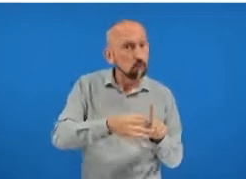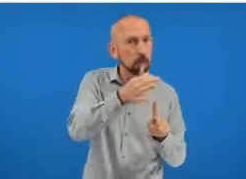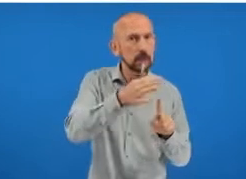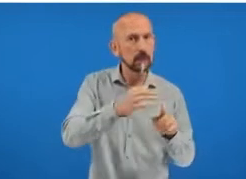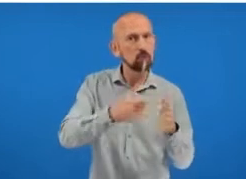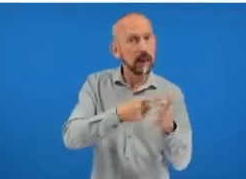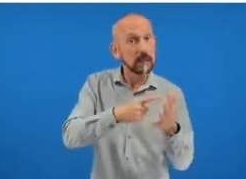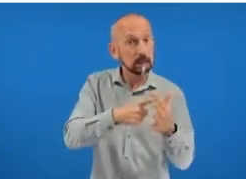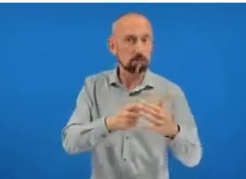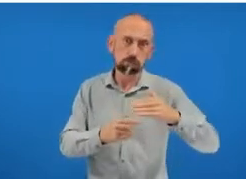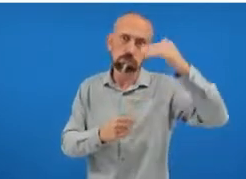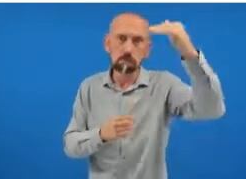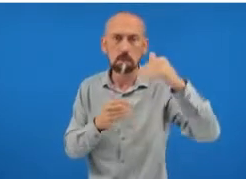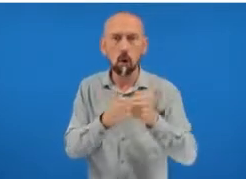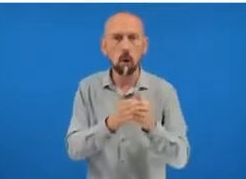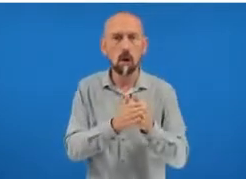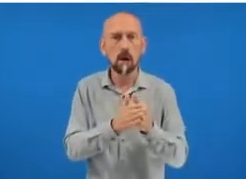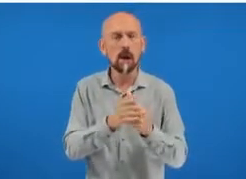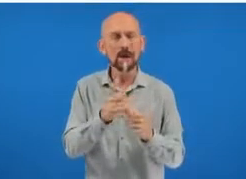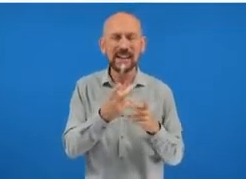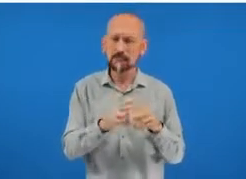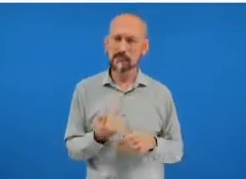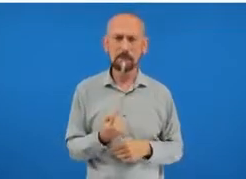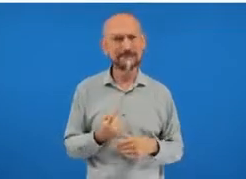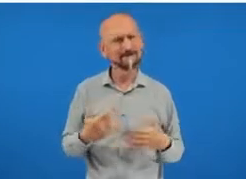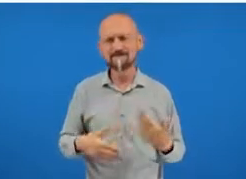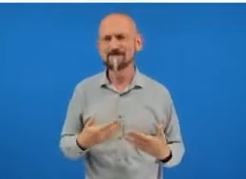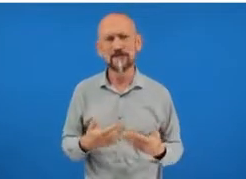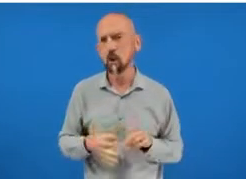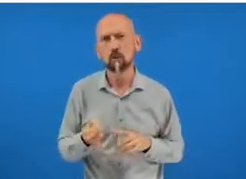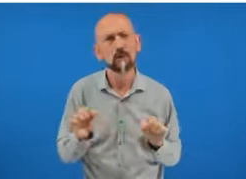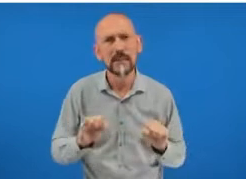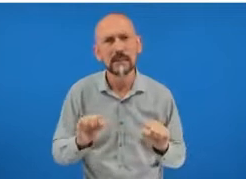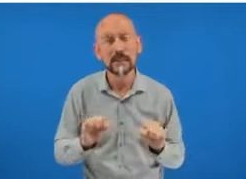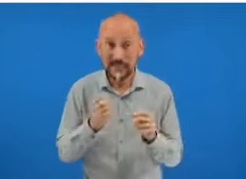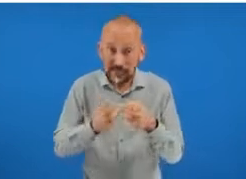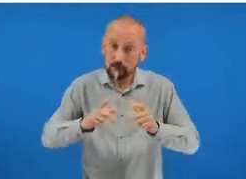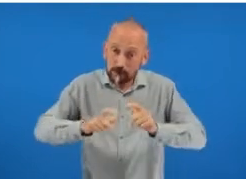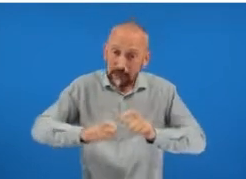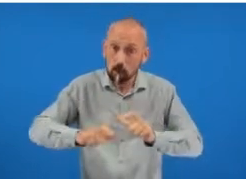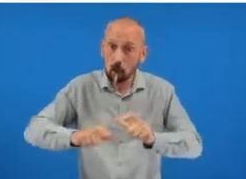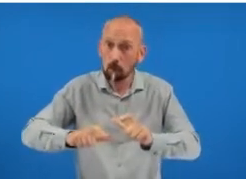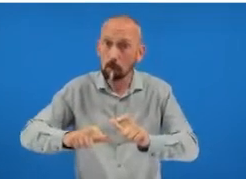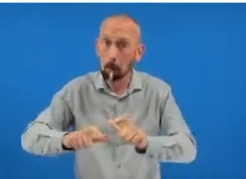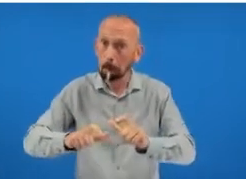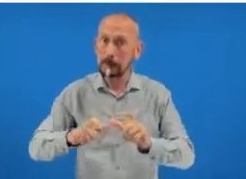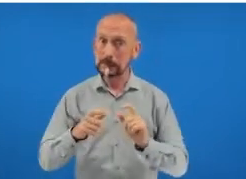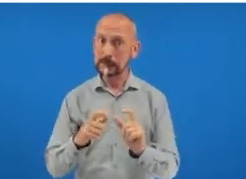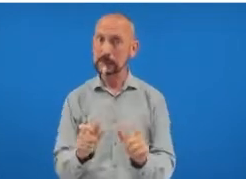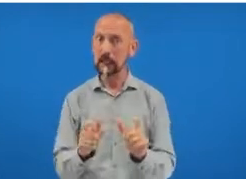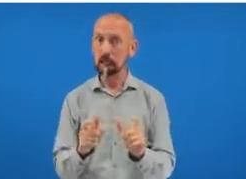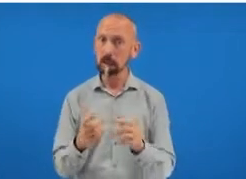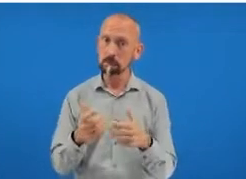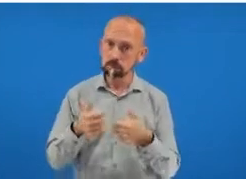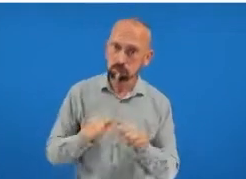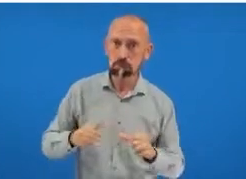them a few more before they're discharged, you see they're still getting really a good chance of recovering and improving. And that